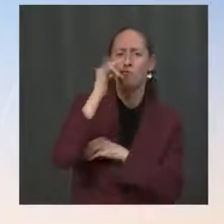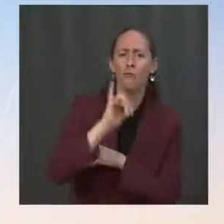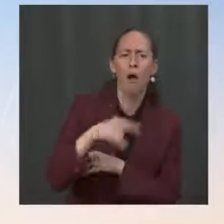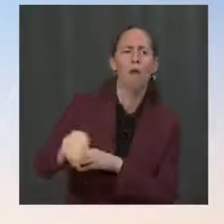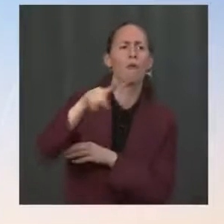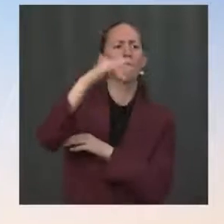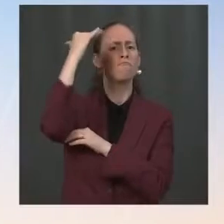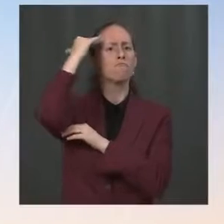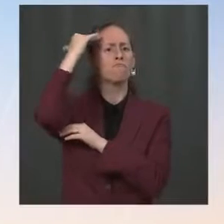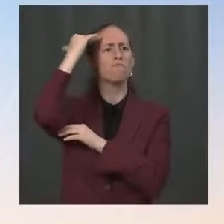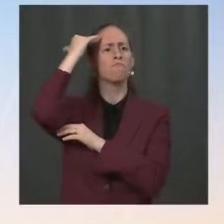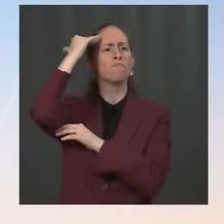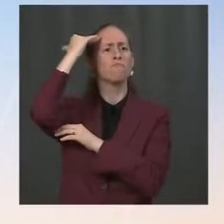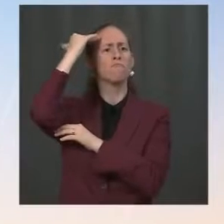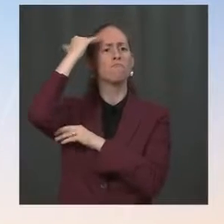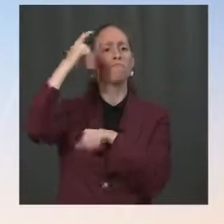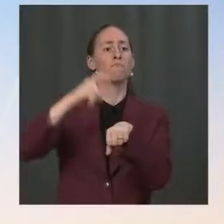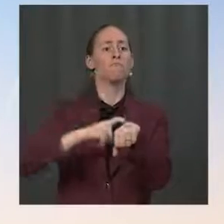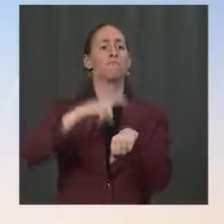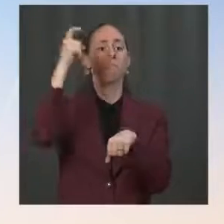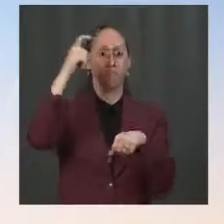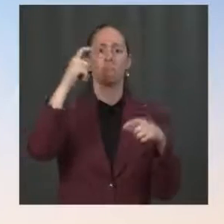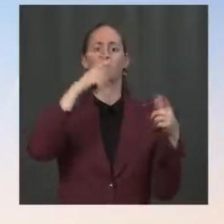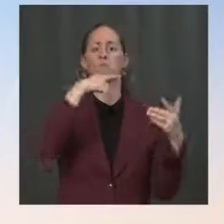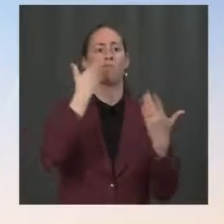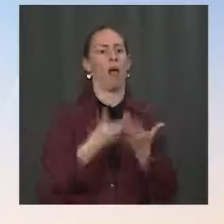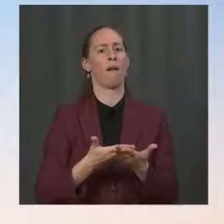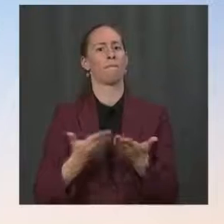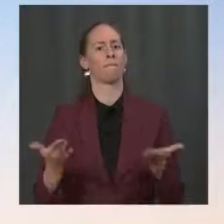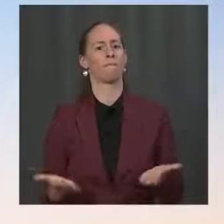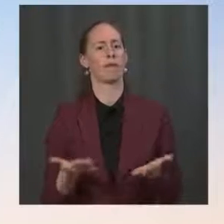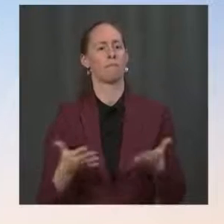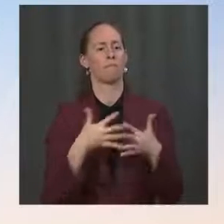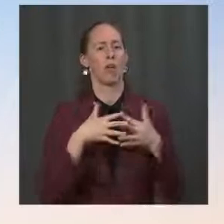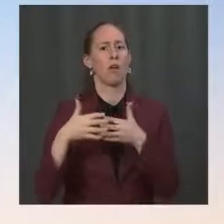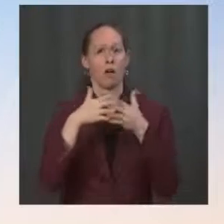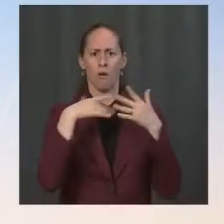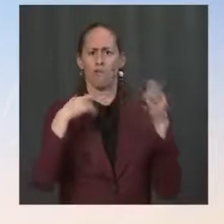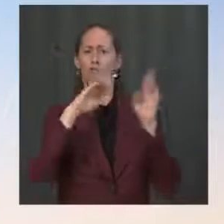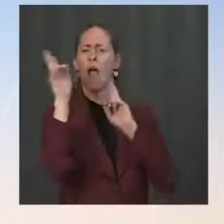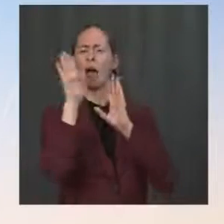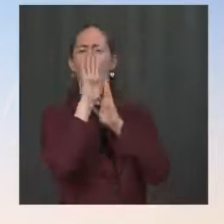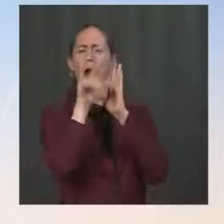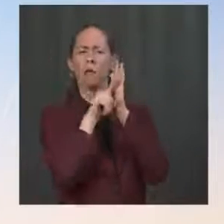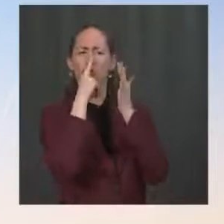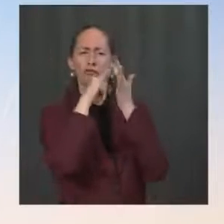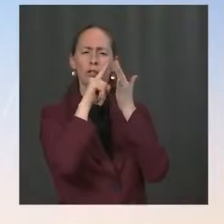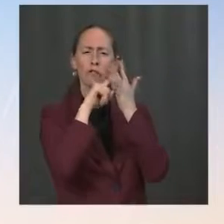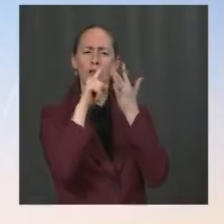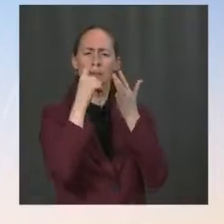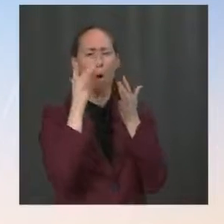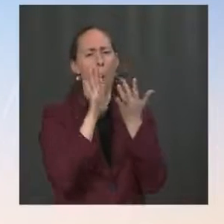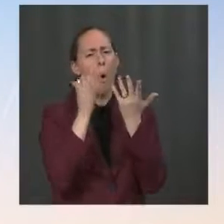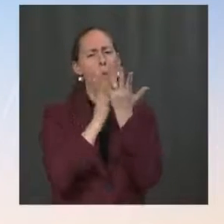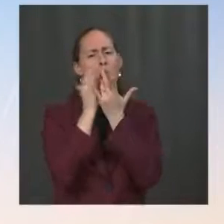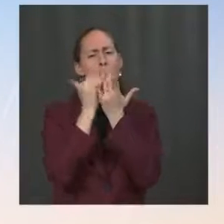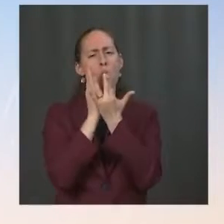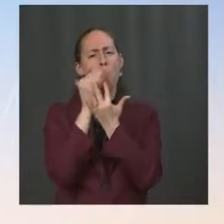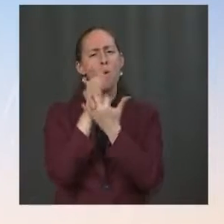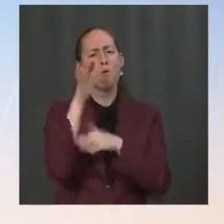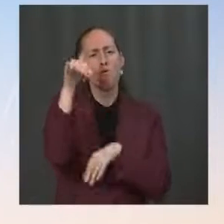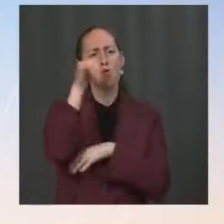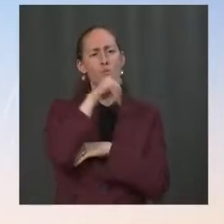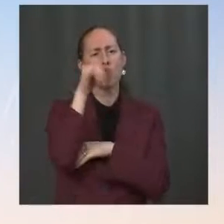individual comes into the United States. And that is a background check process that's thorough before they are allowed to come in and step on U.S.